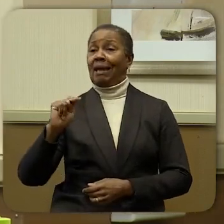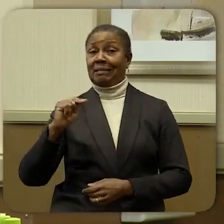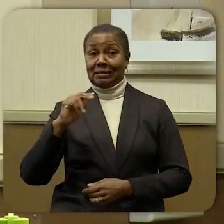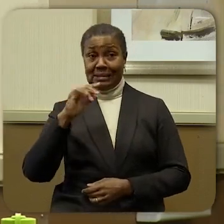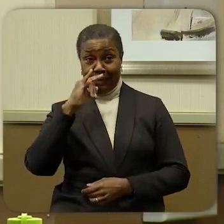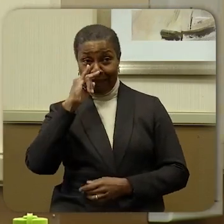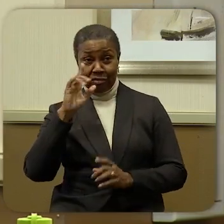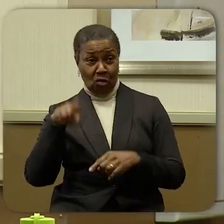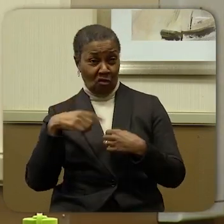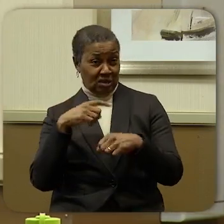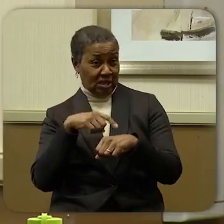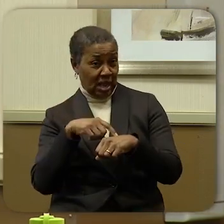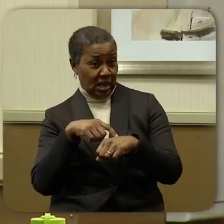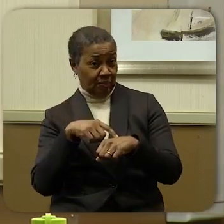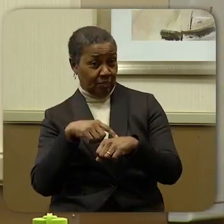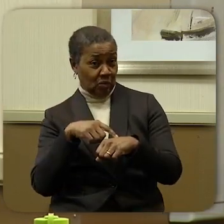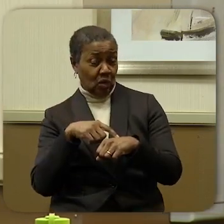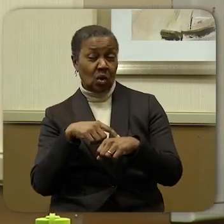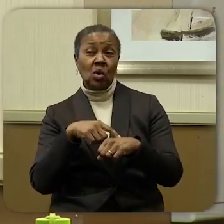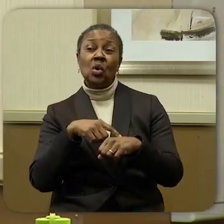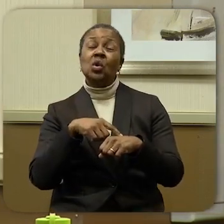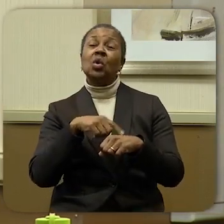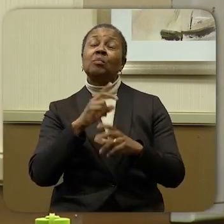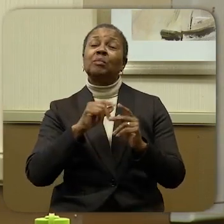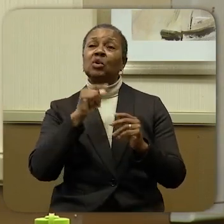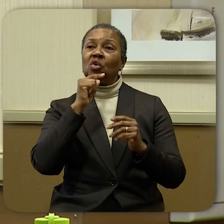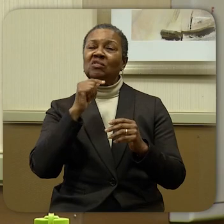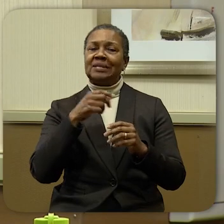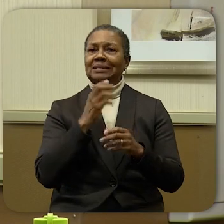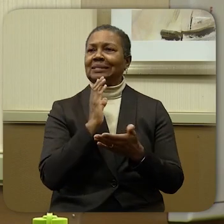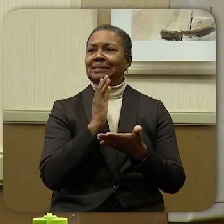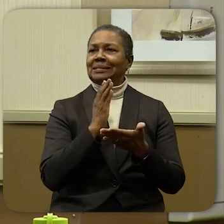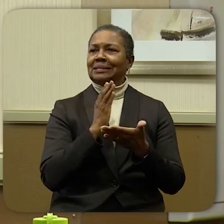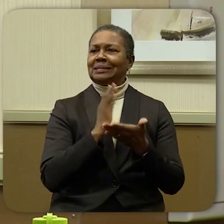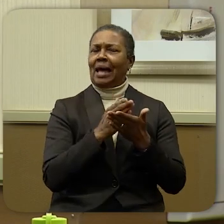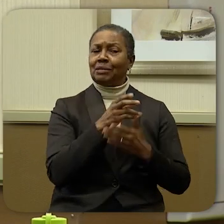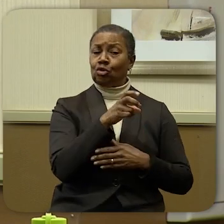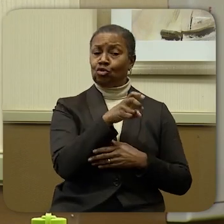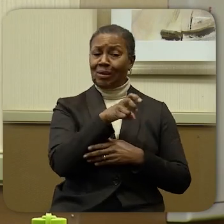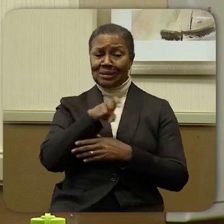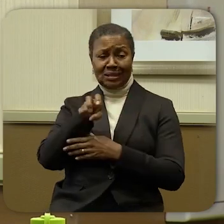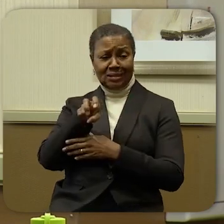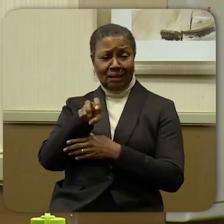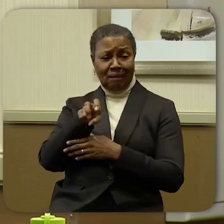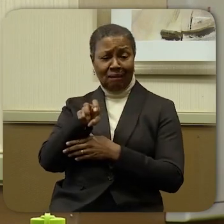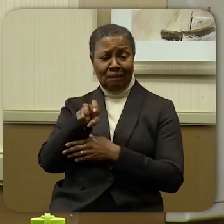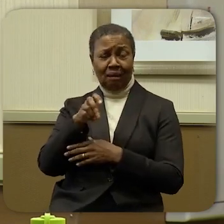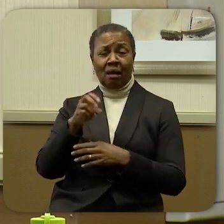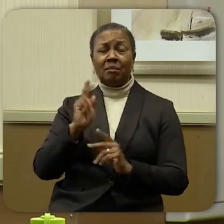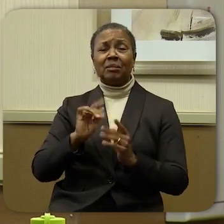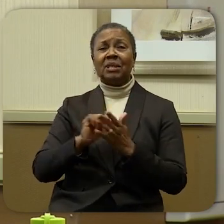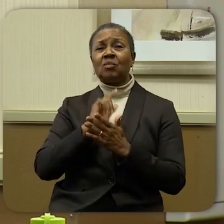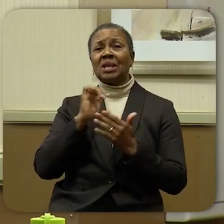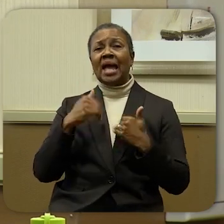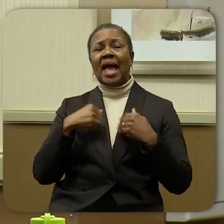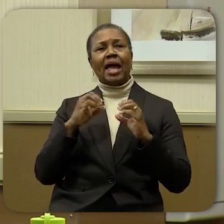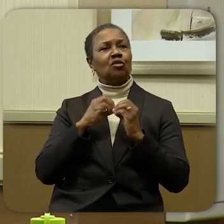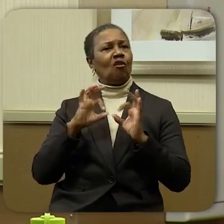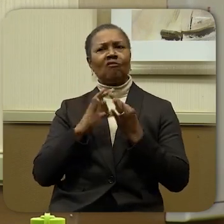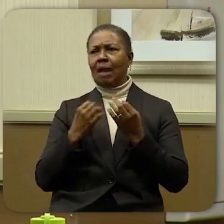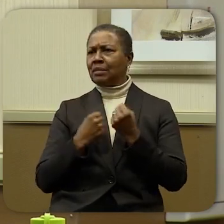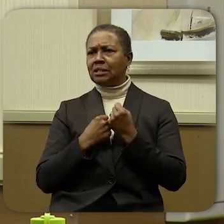really the only people that I've experienced who have stopped transitioning are people that really had no